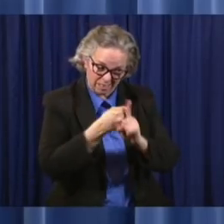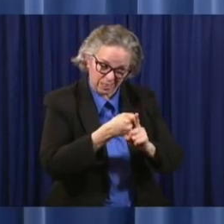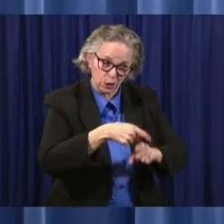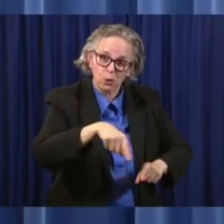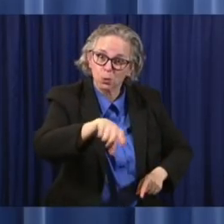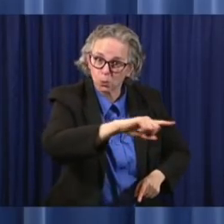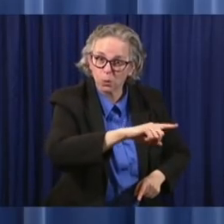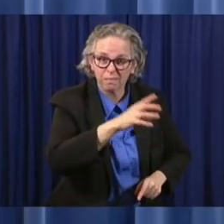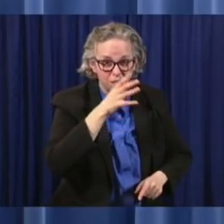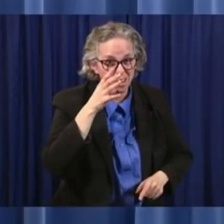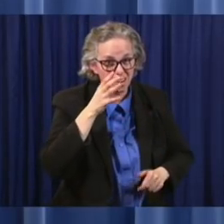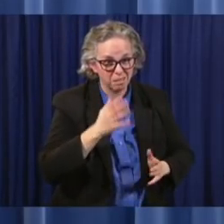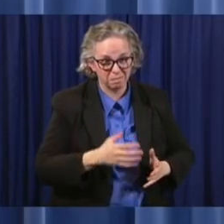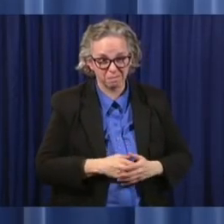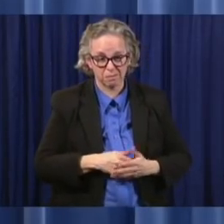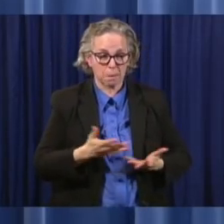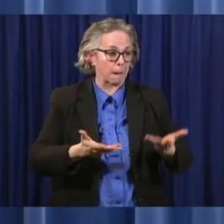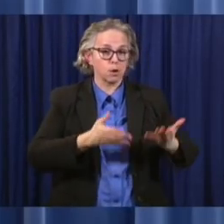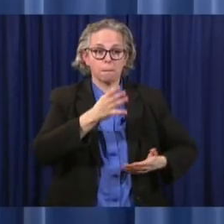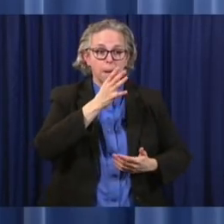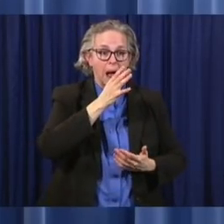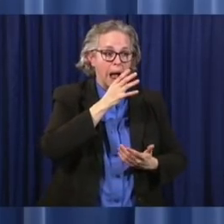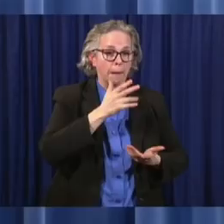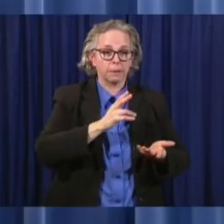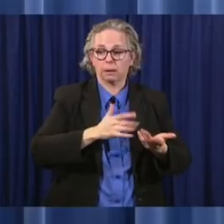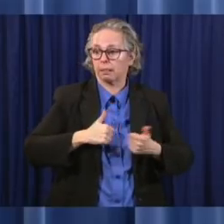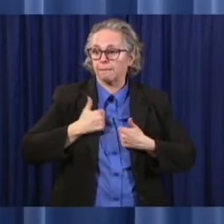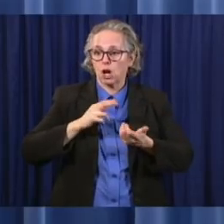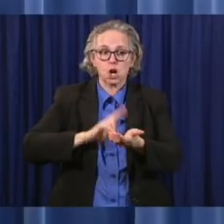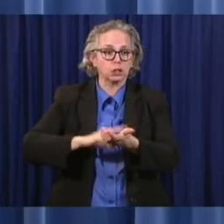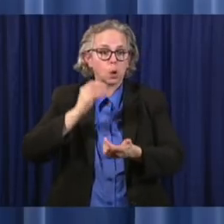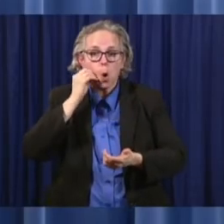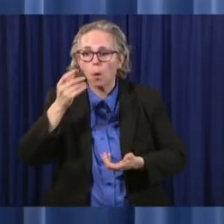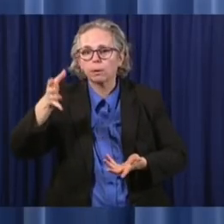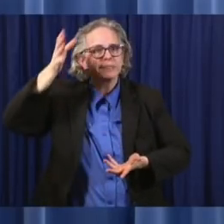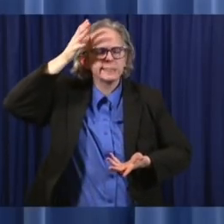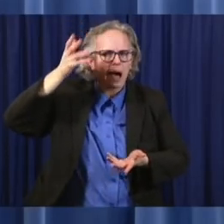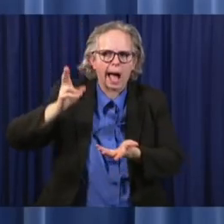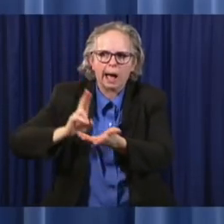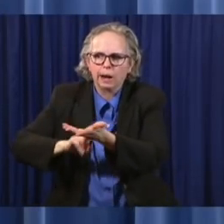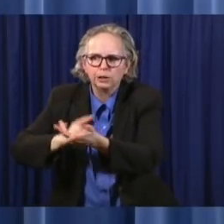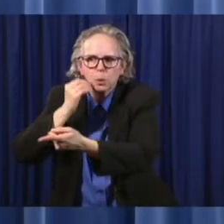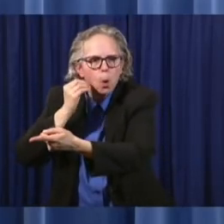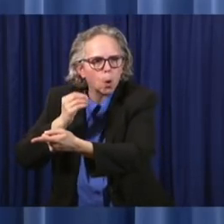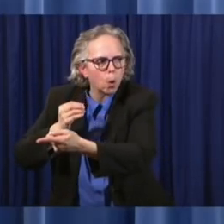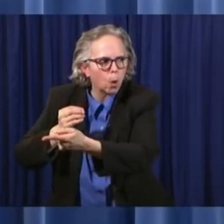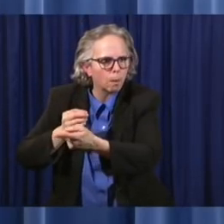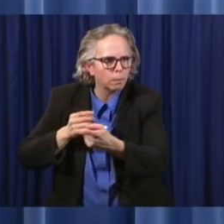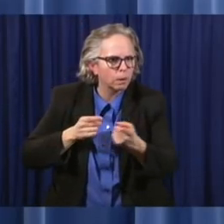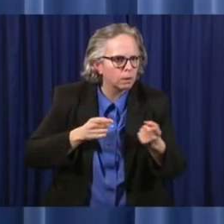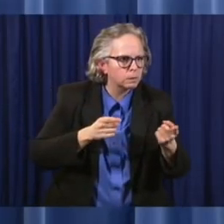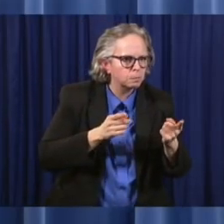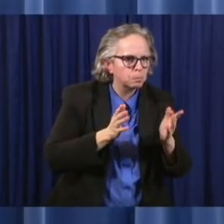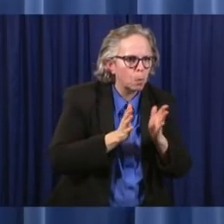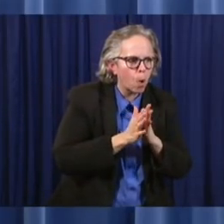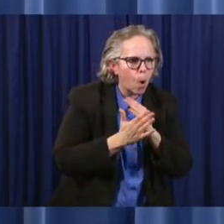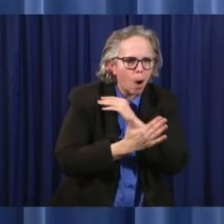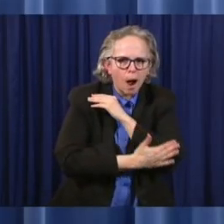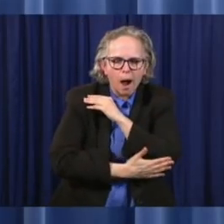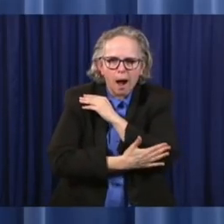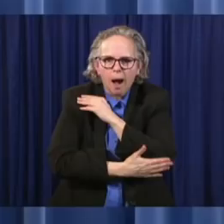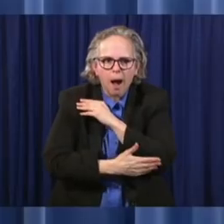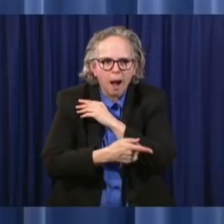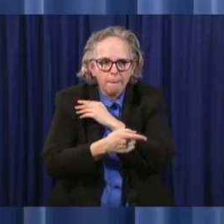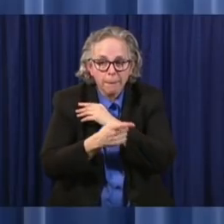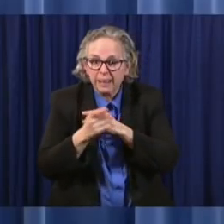home, that your dad who might be in a nursing home in that small county, if that virus gets